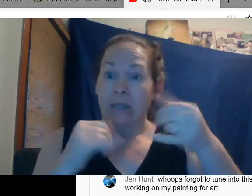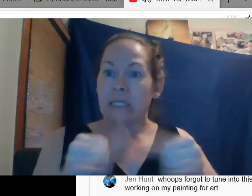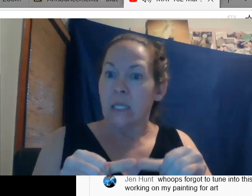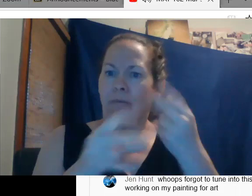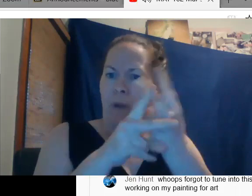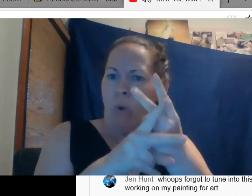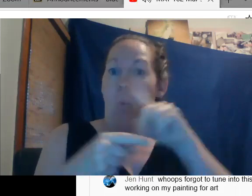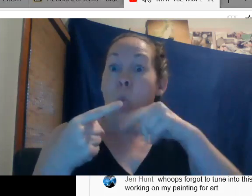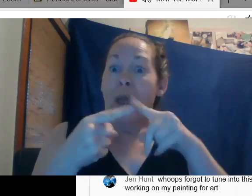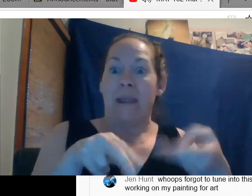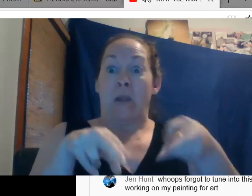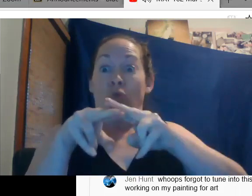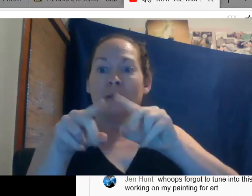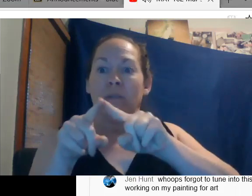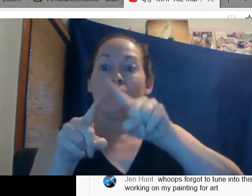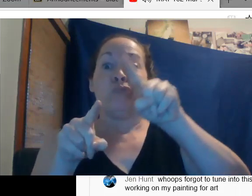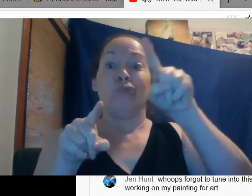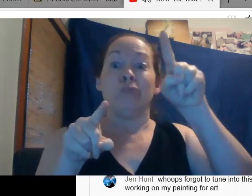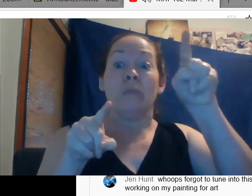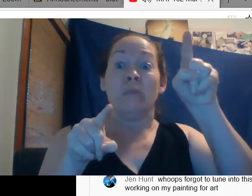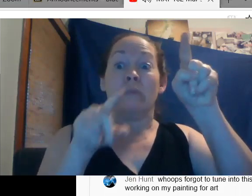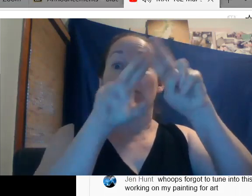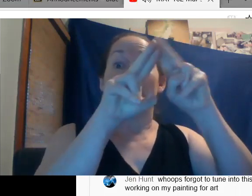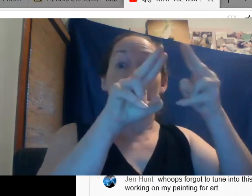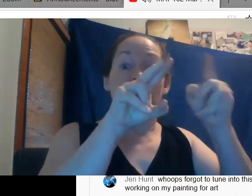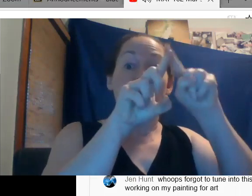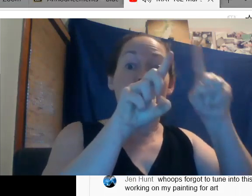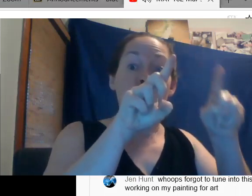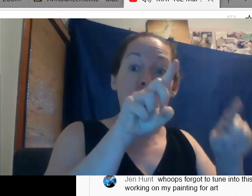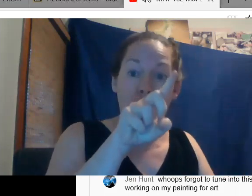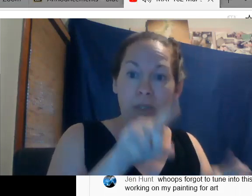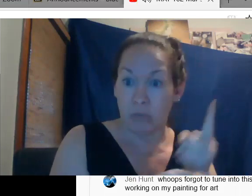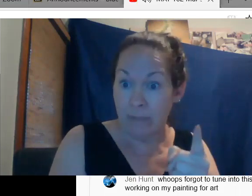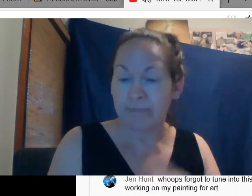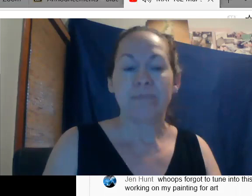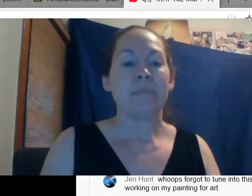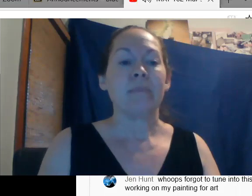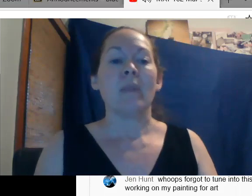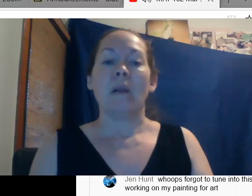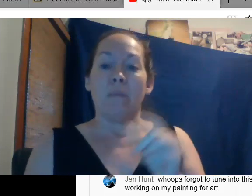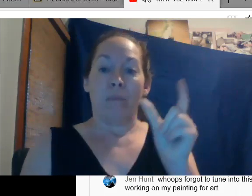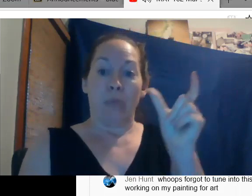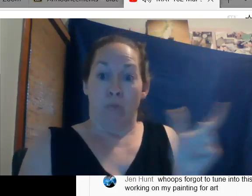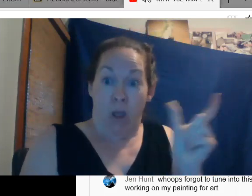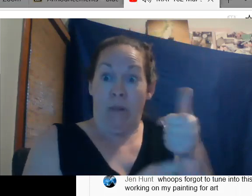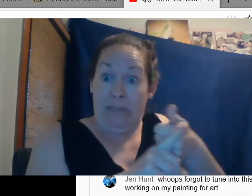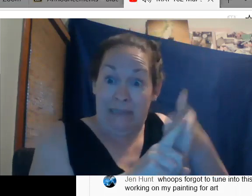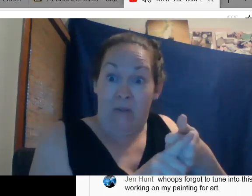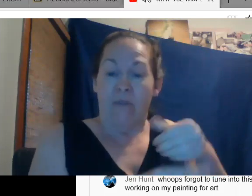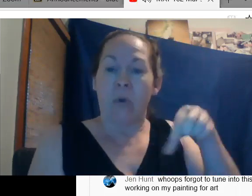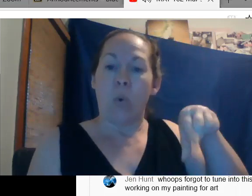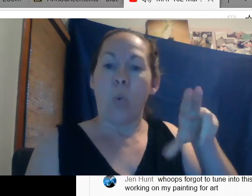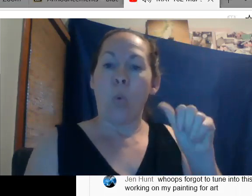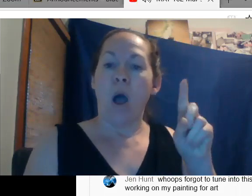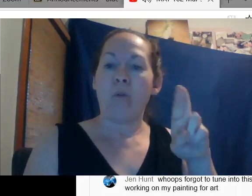or decreasing? That's really what the line gave us. Then in the parabola, or the quadratic equations,